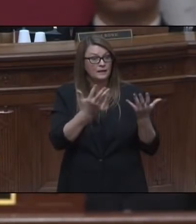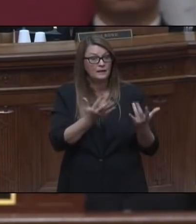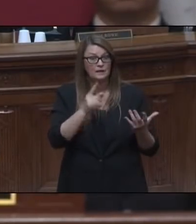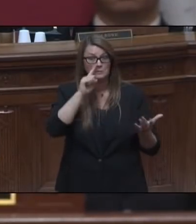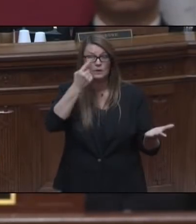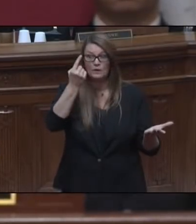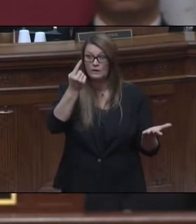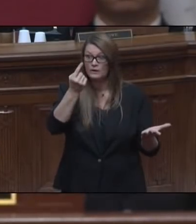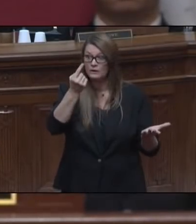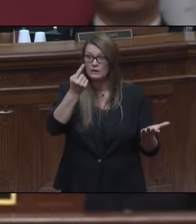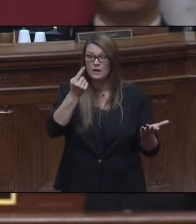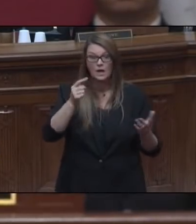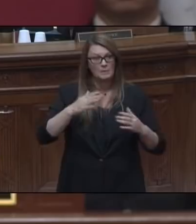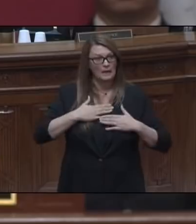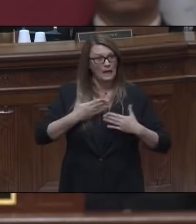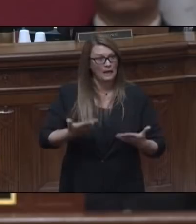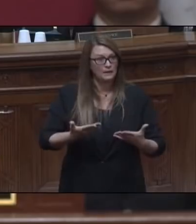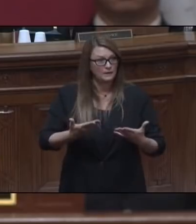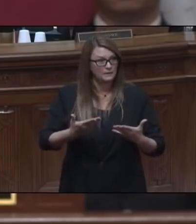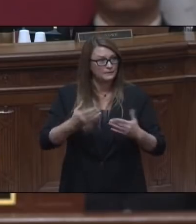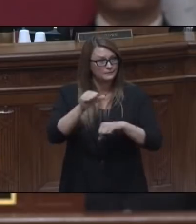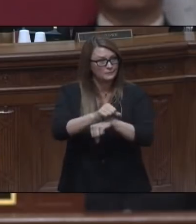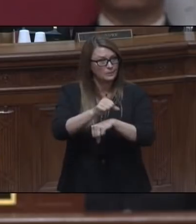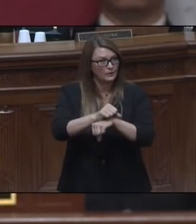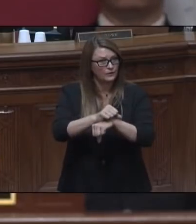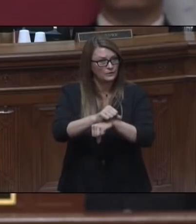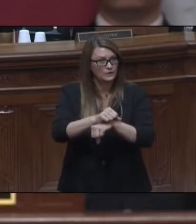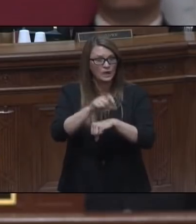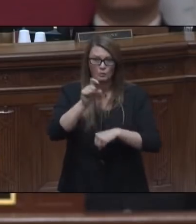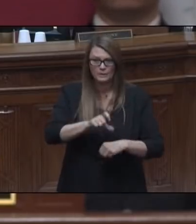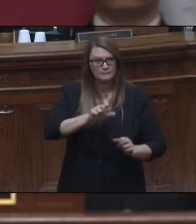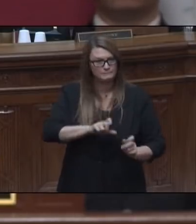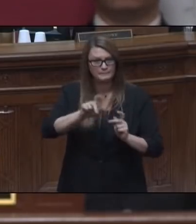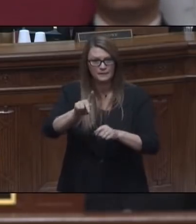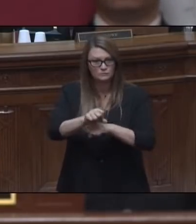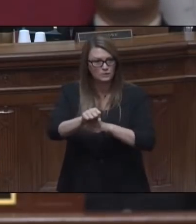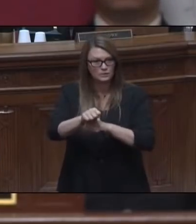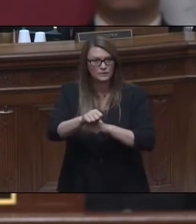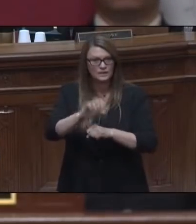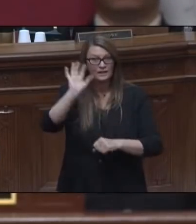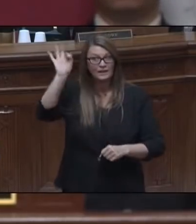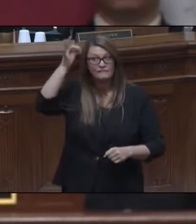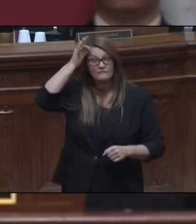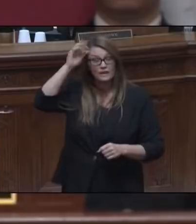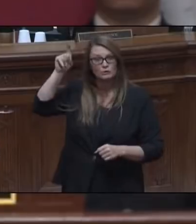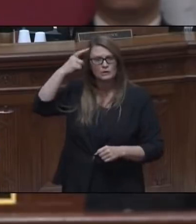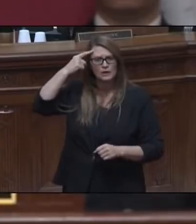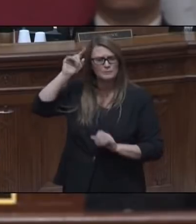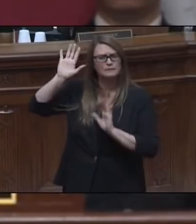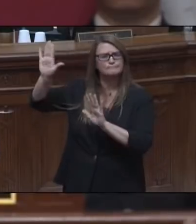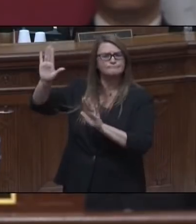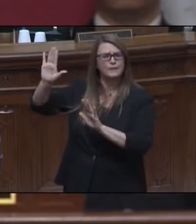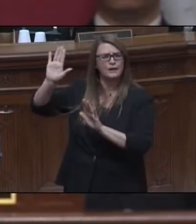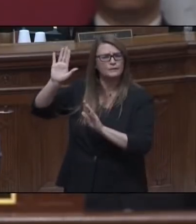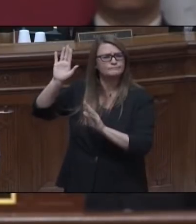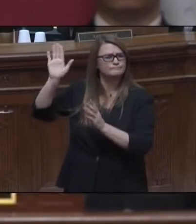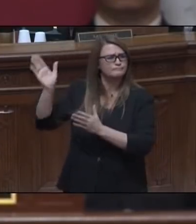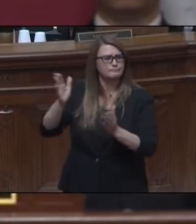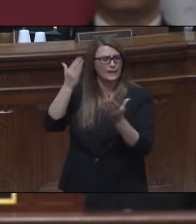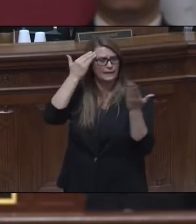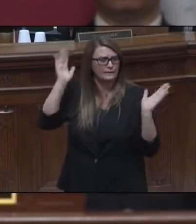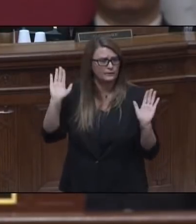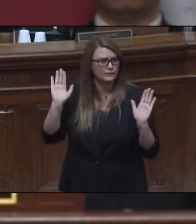absolutely willing and able, and we need them back. Now, the federal government's doing their thing, but